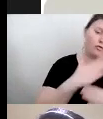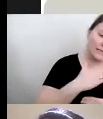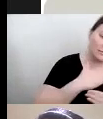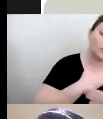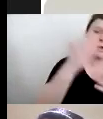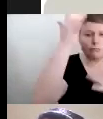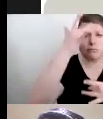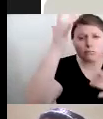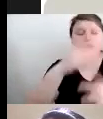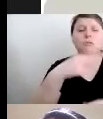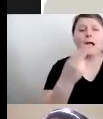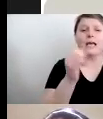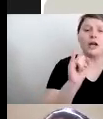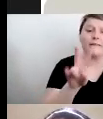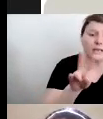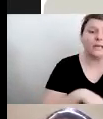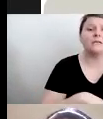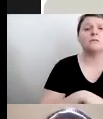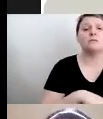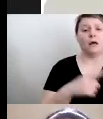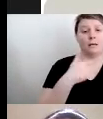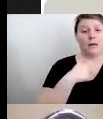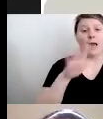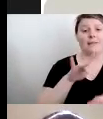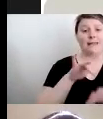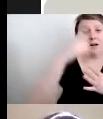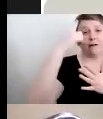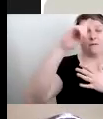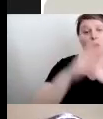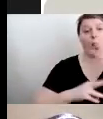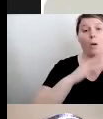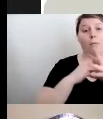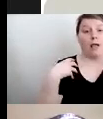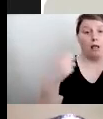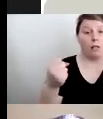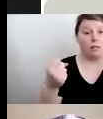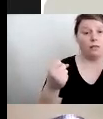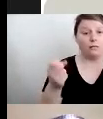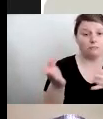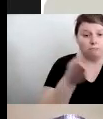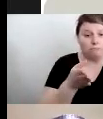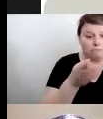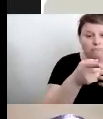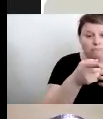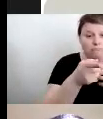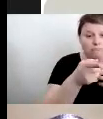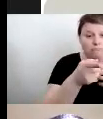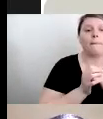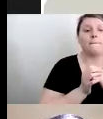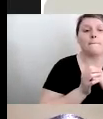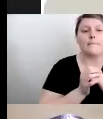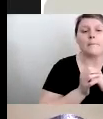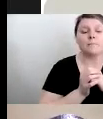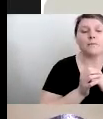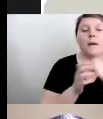diseases or HIV. I'm in the Center for Global Health, which is over here. And this one's mostly based in